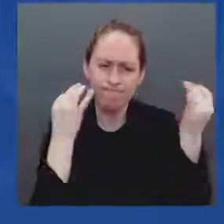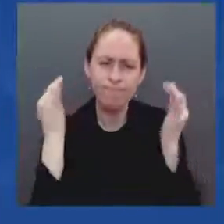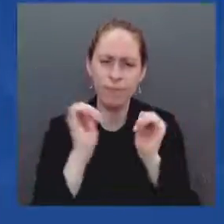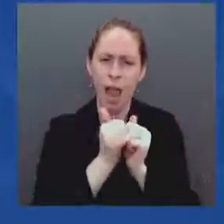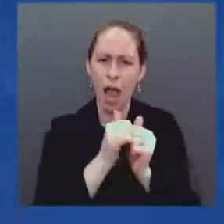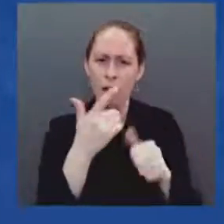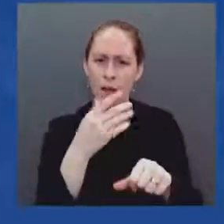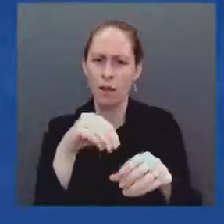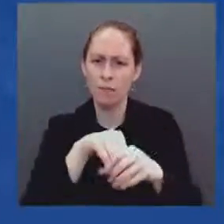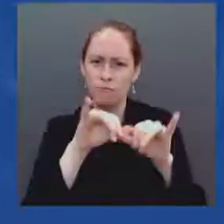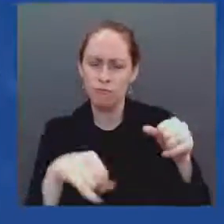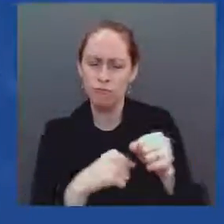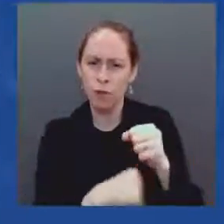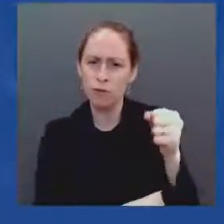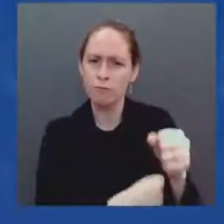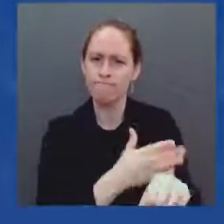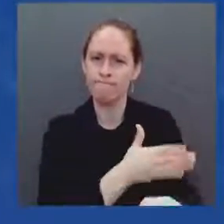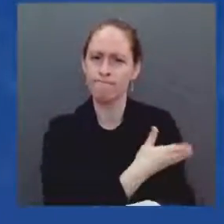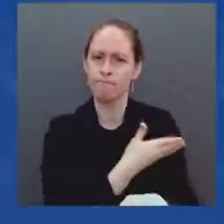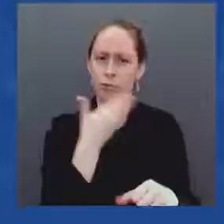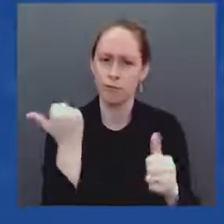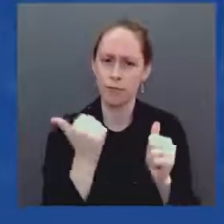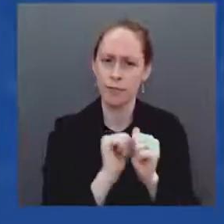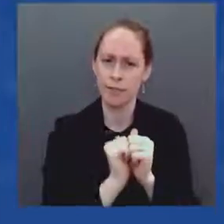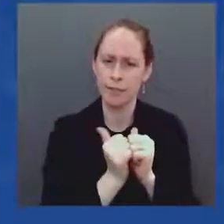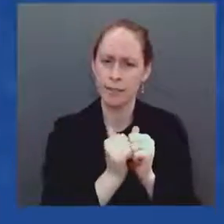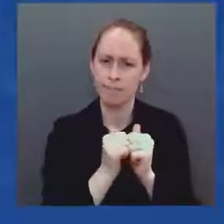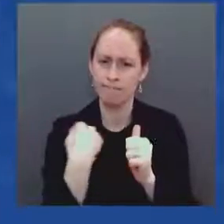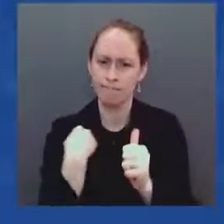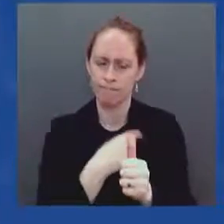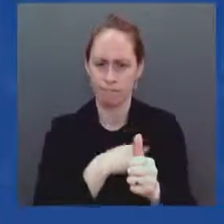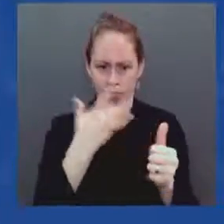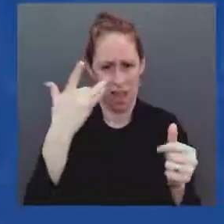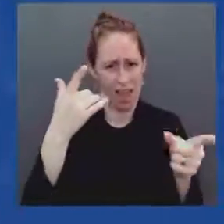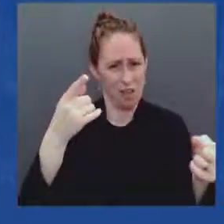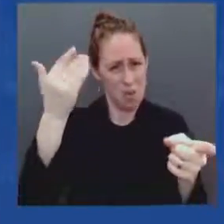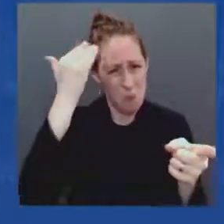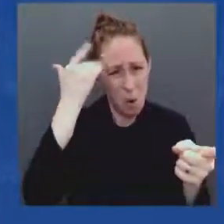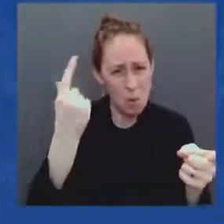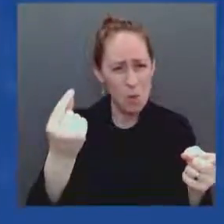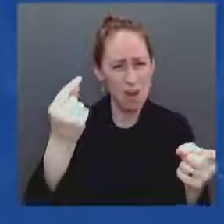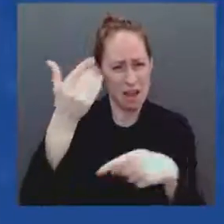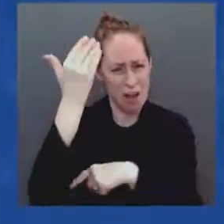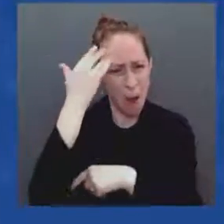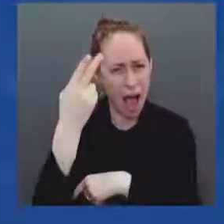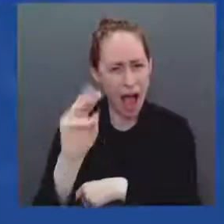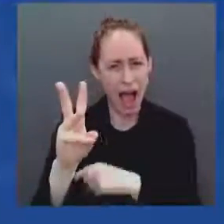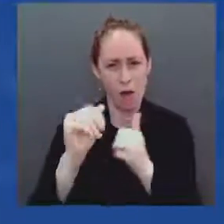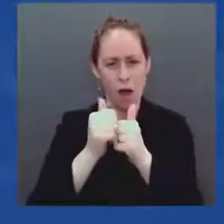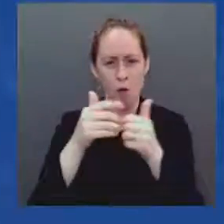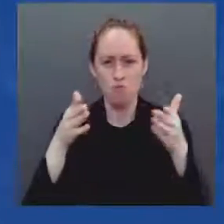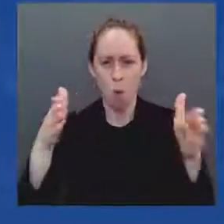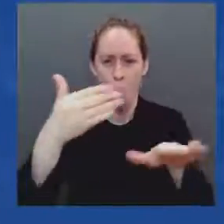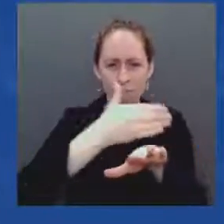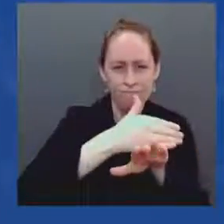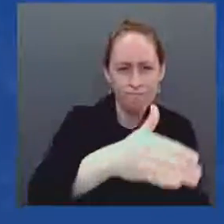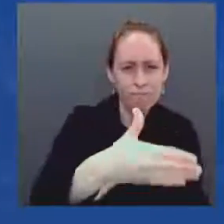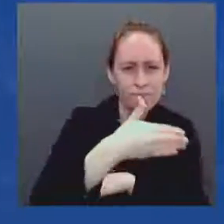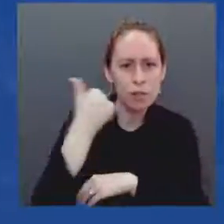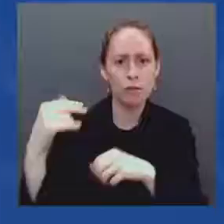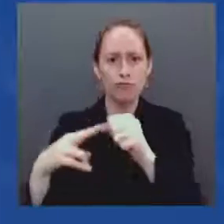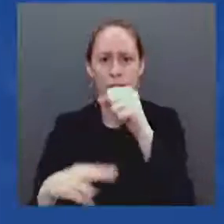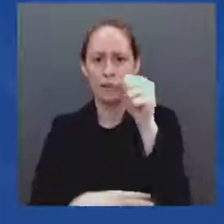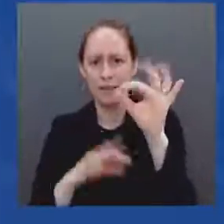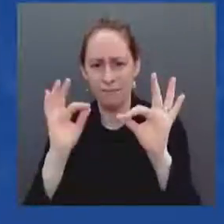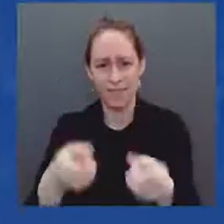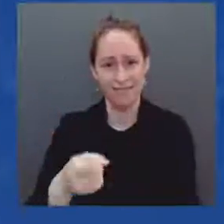lot to build, and we're gonna build a bunch of them, and also clean water and ports and a whole range of